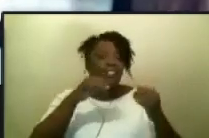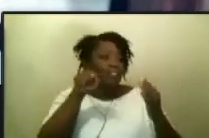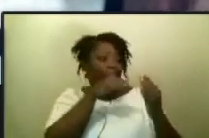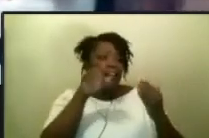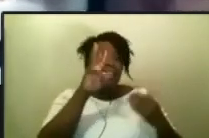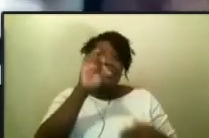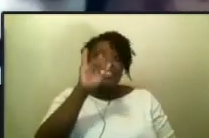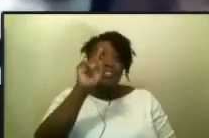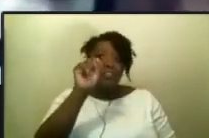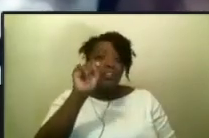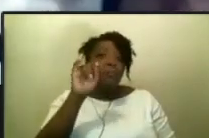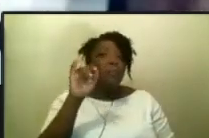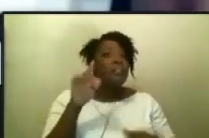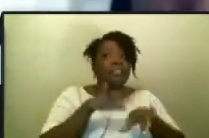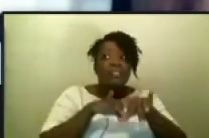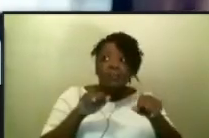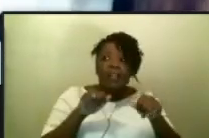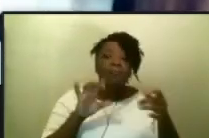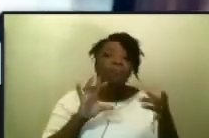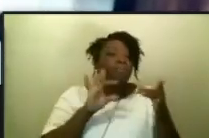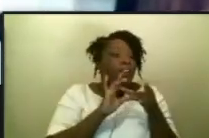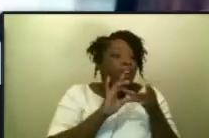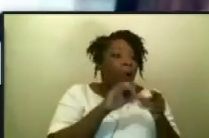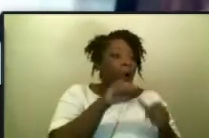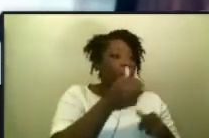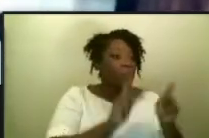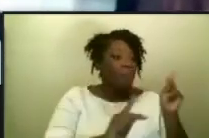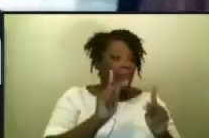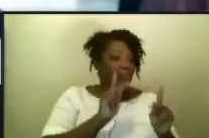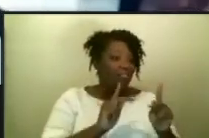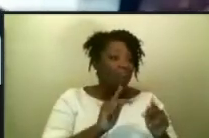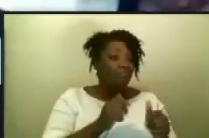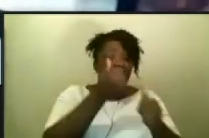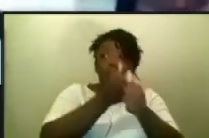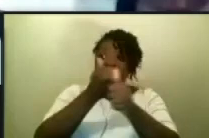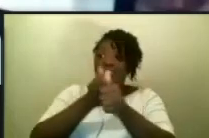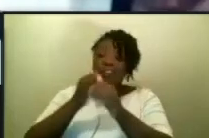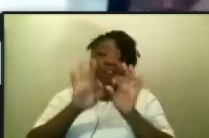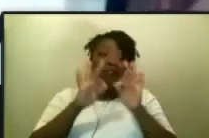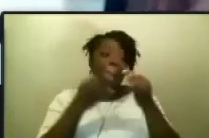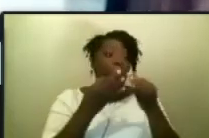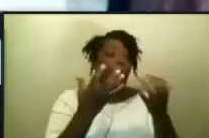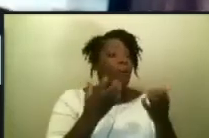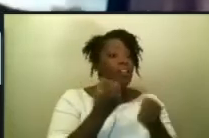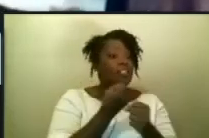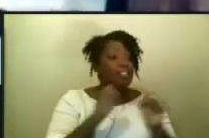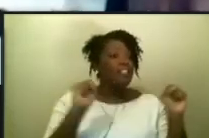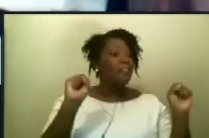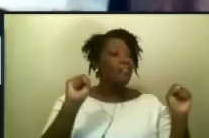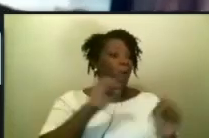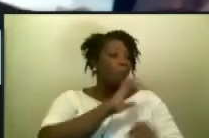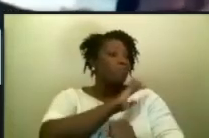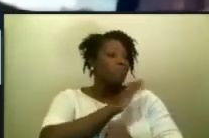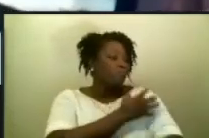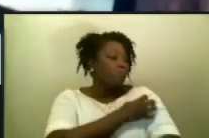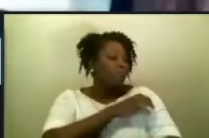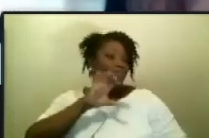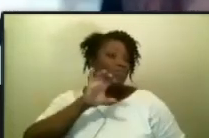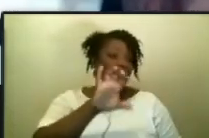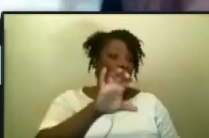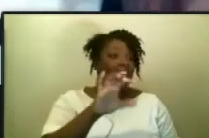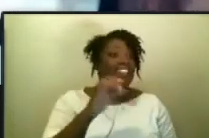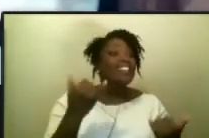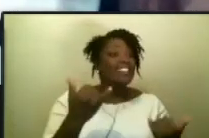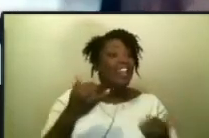connected with our loved ones. We want all of our families to be safe and stay safe and empowered. This is why today we have